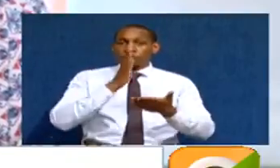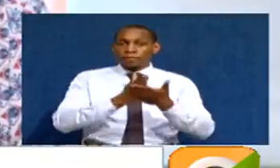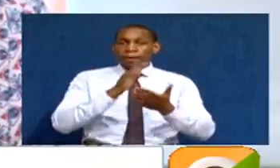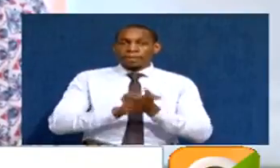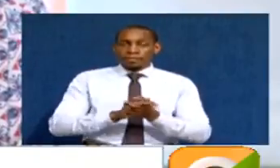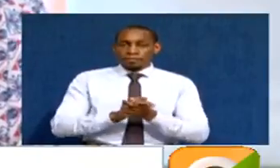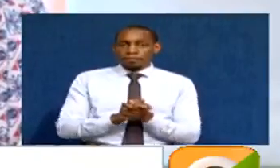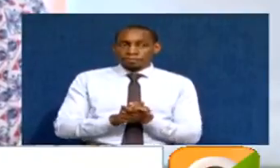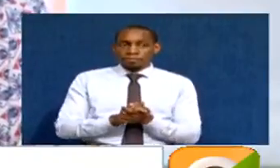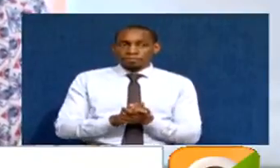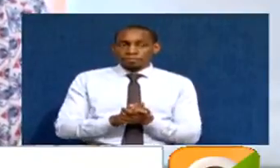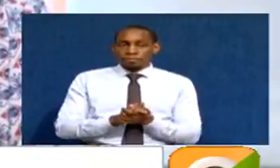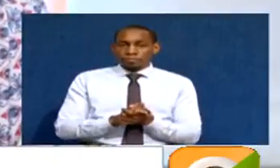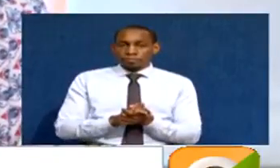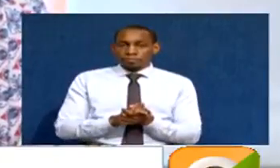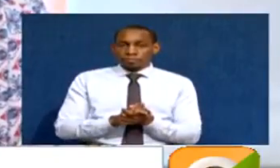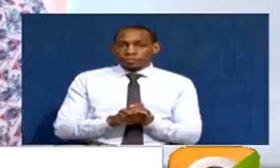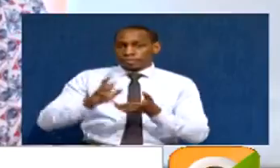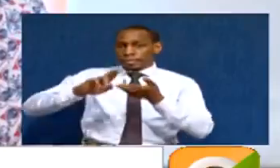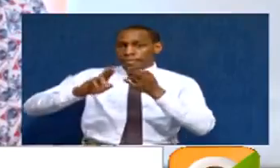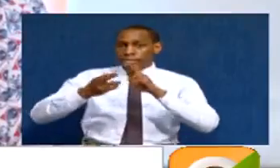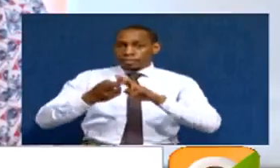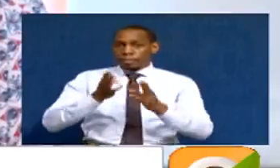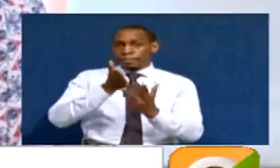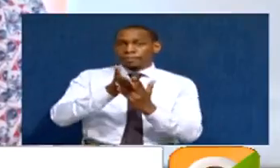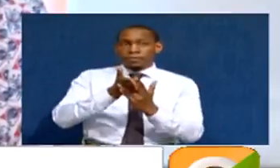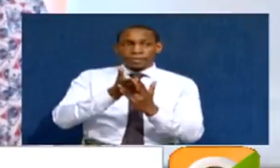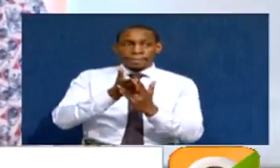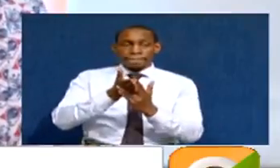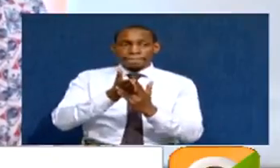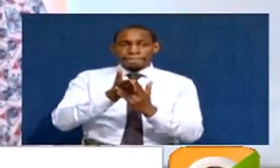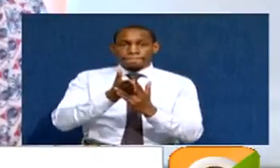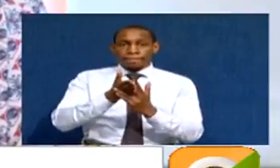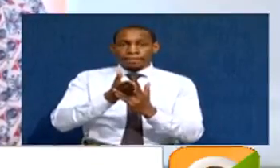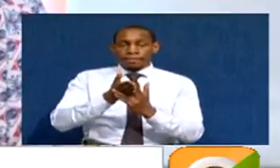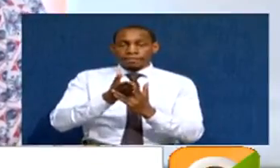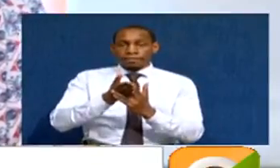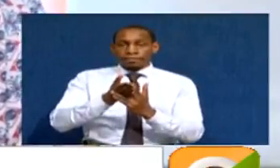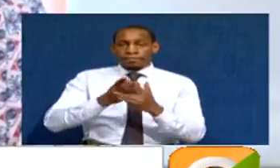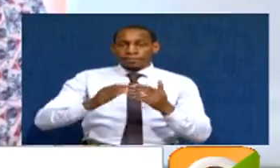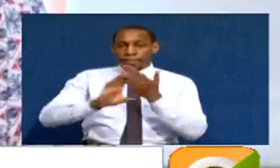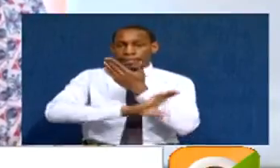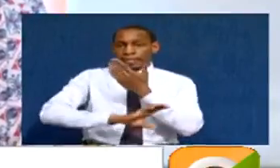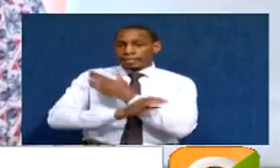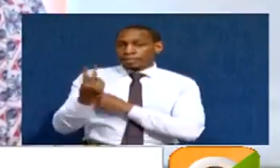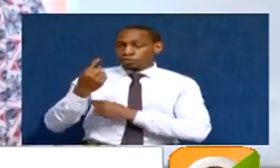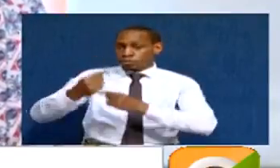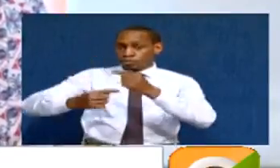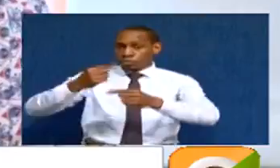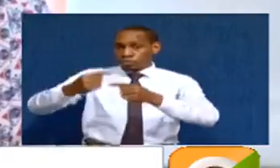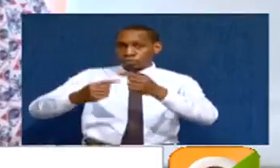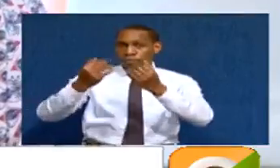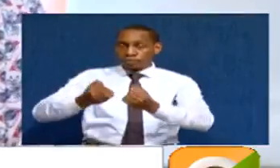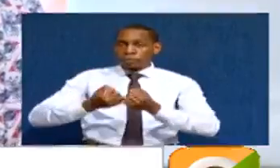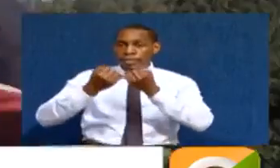ensuring the long-standing relationship between our two countries continues